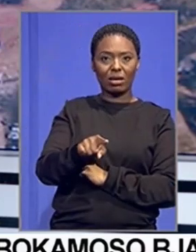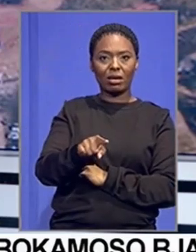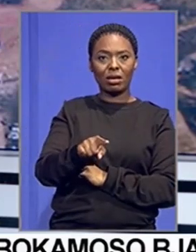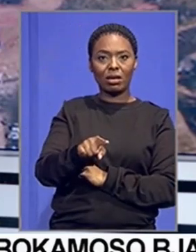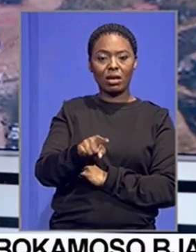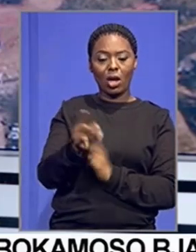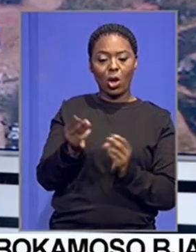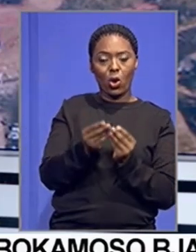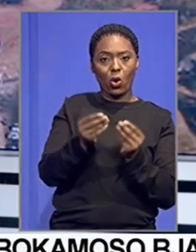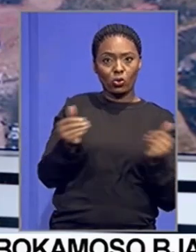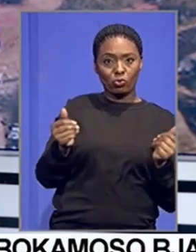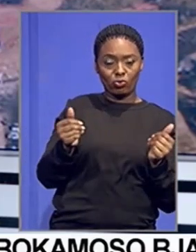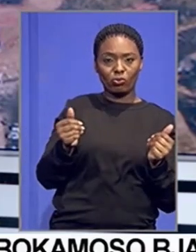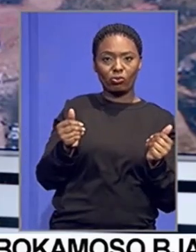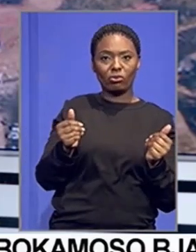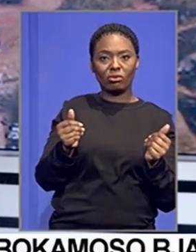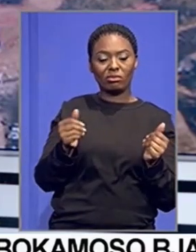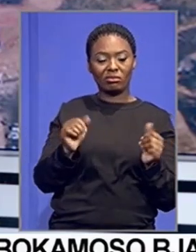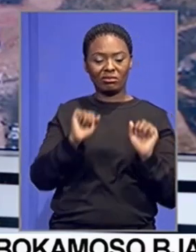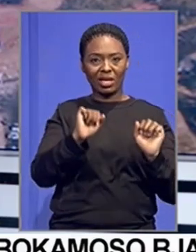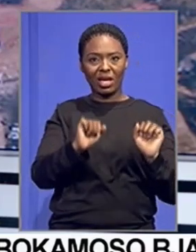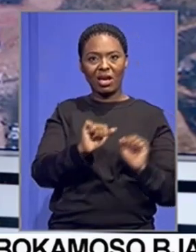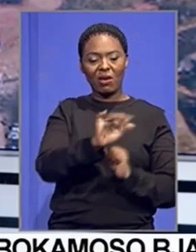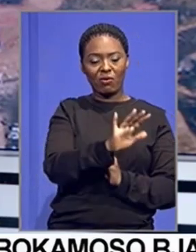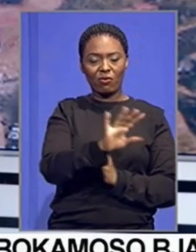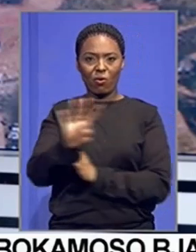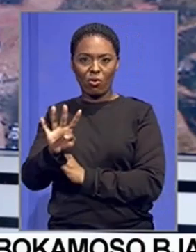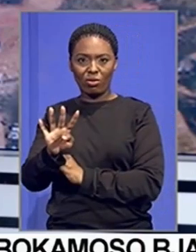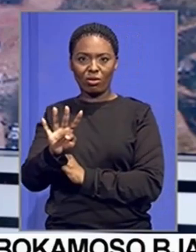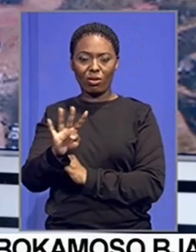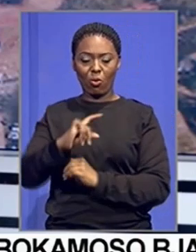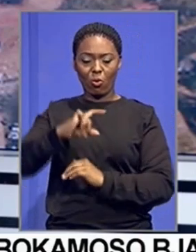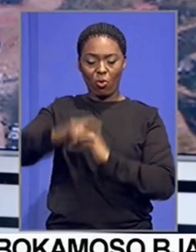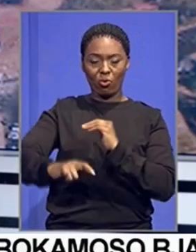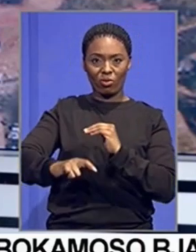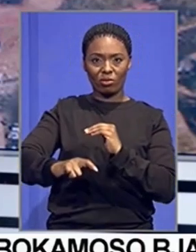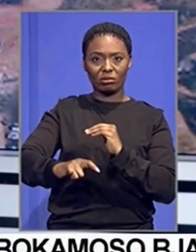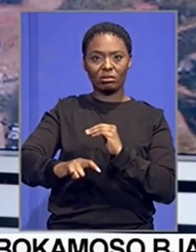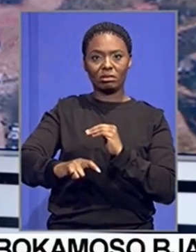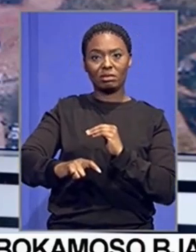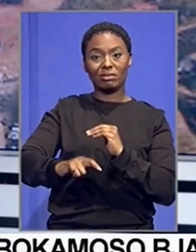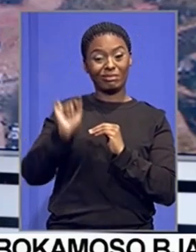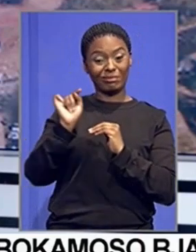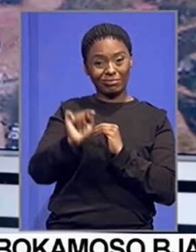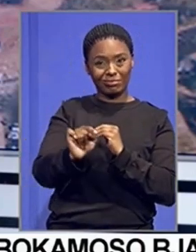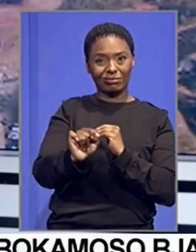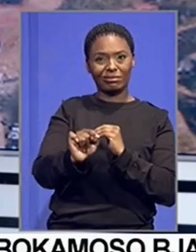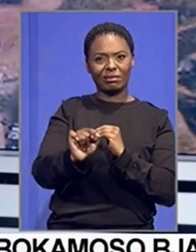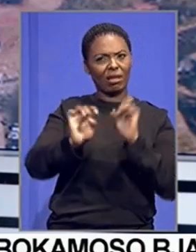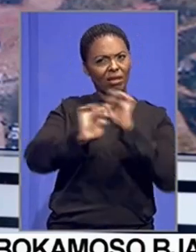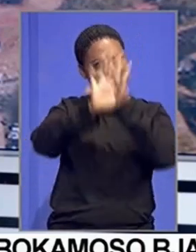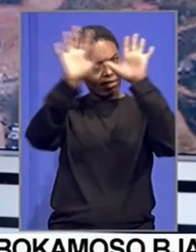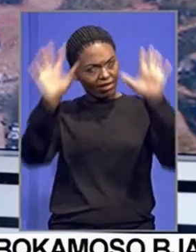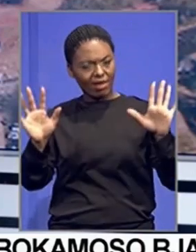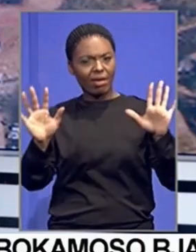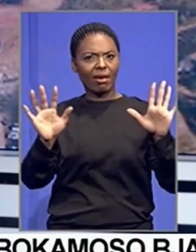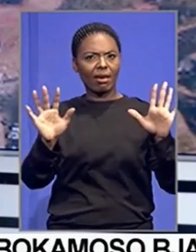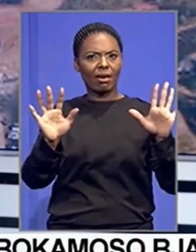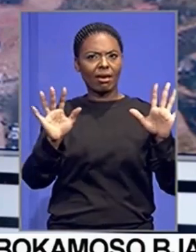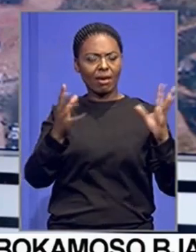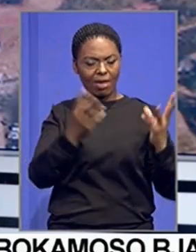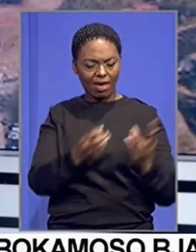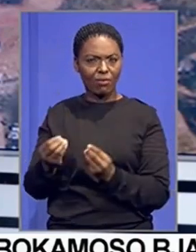resolution of the 54th conference was very clear on